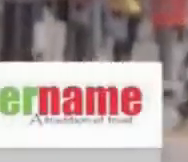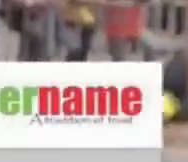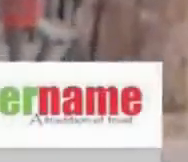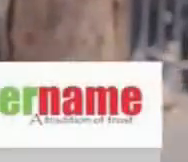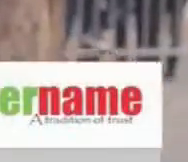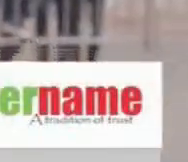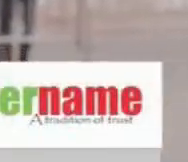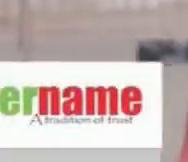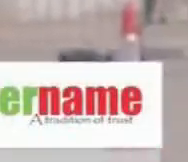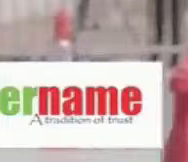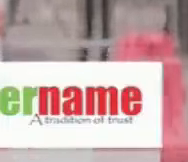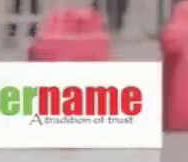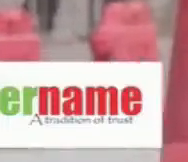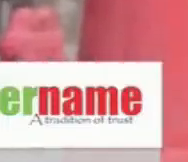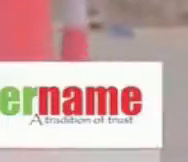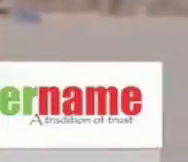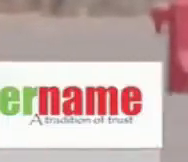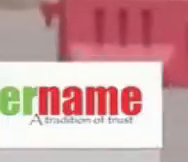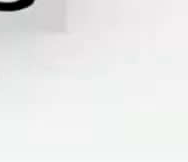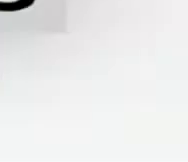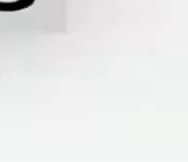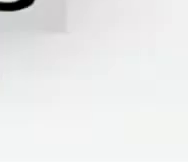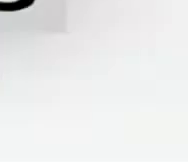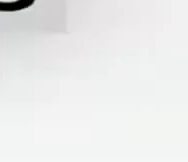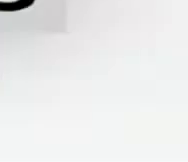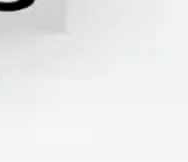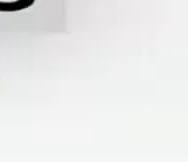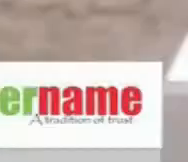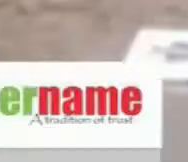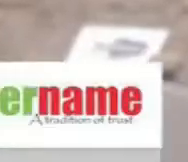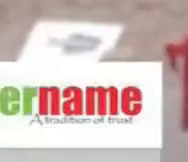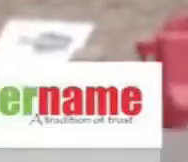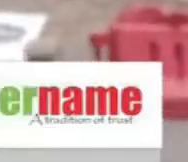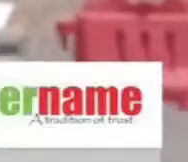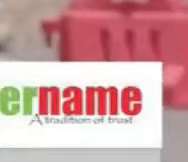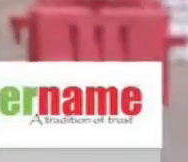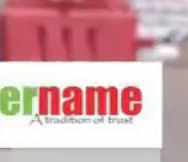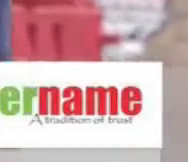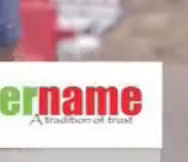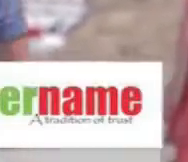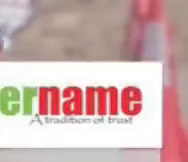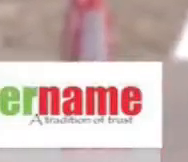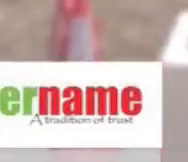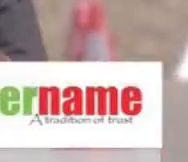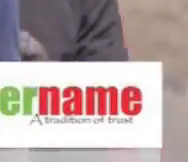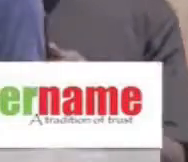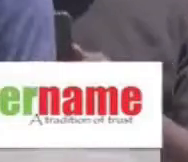Ahead in sports, drifter Ahmad Daham concludes his tour of Kenya. Keep it KTN News.